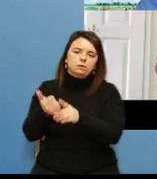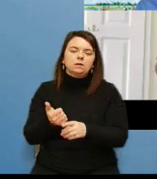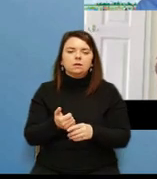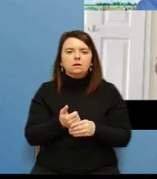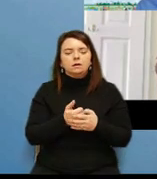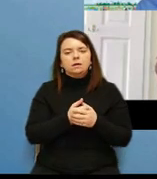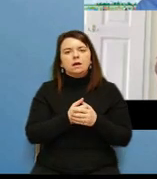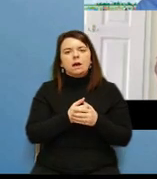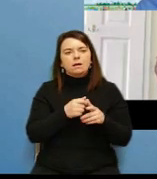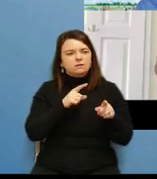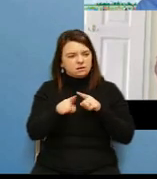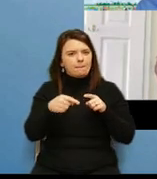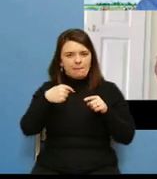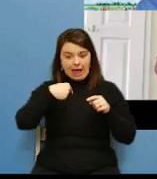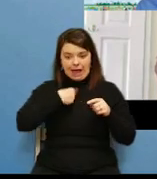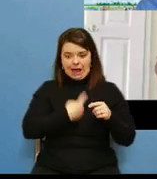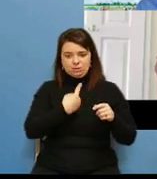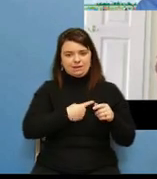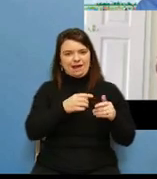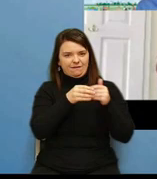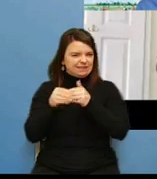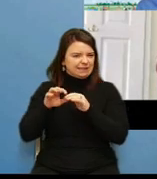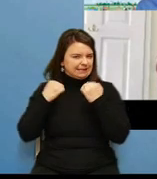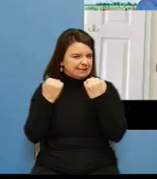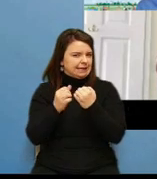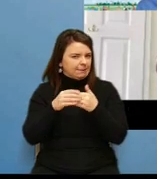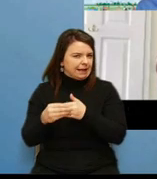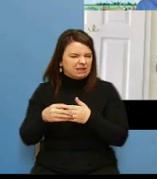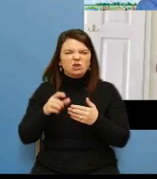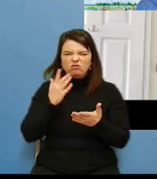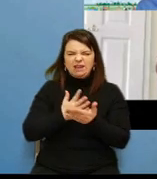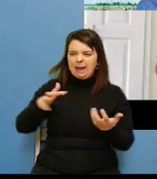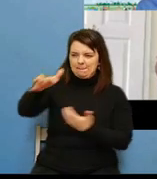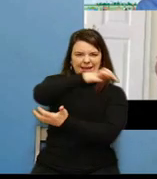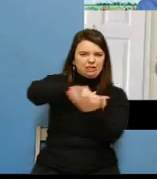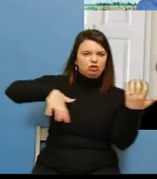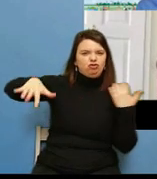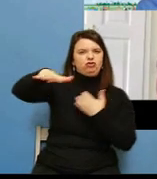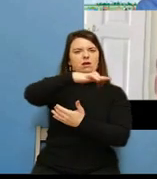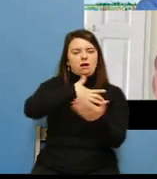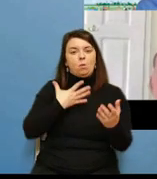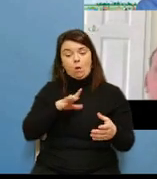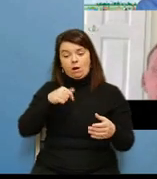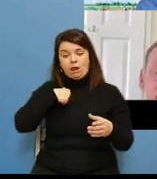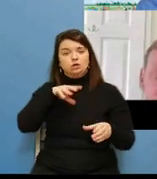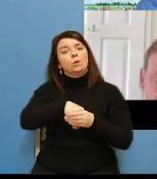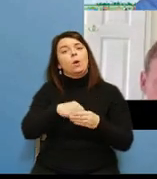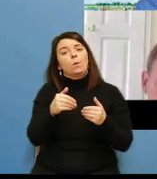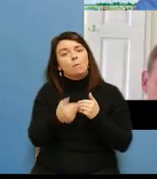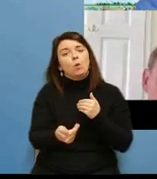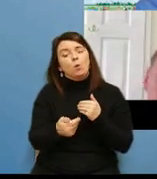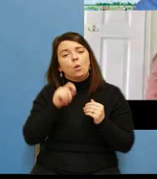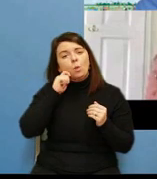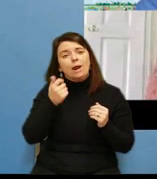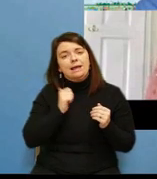with our support, and some will be primarily us leading on it as a team. So it's a mixture, I think. But if you want us to